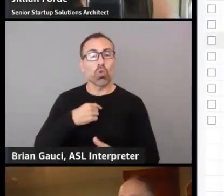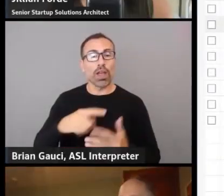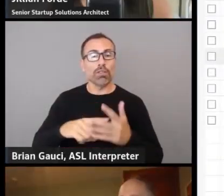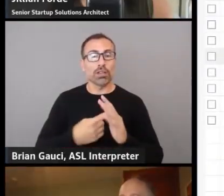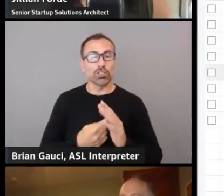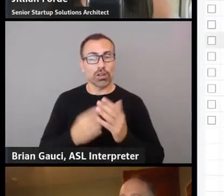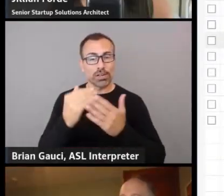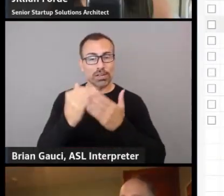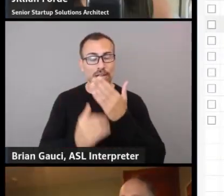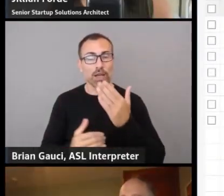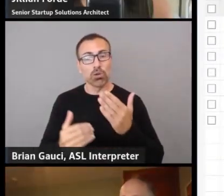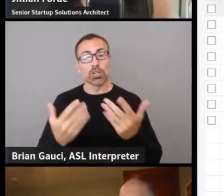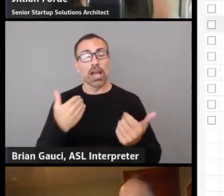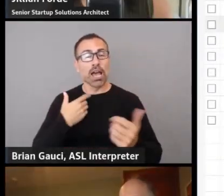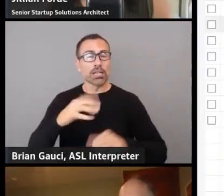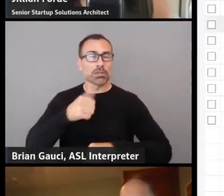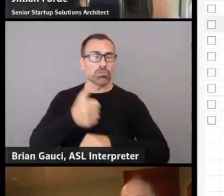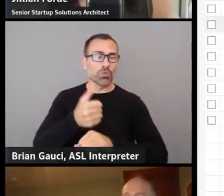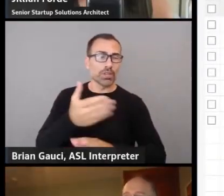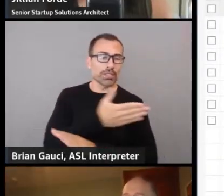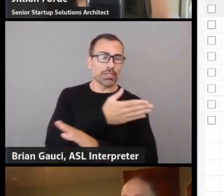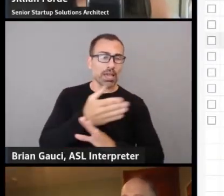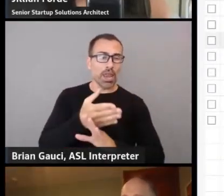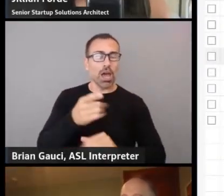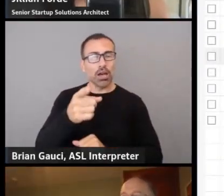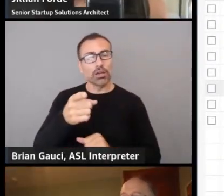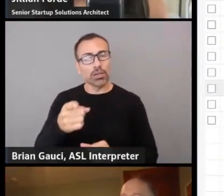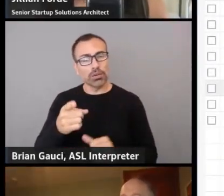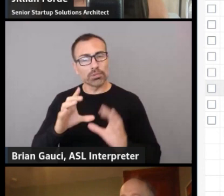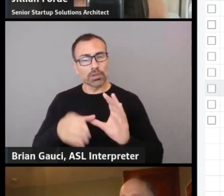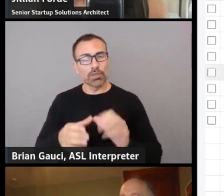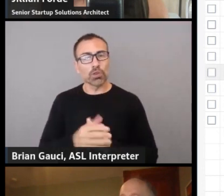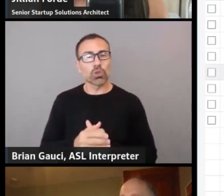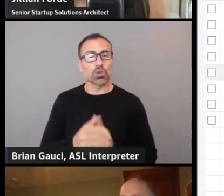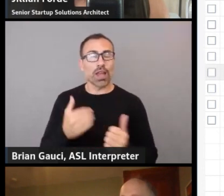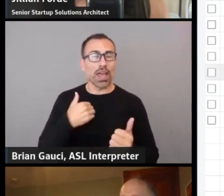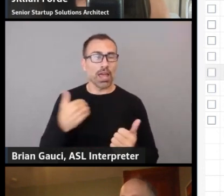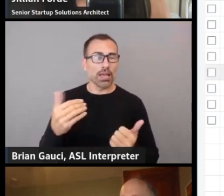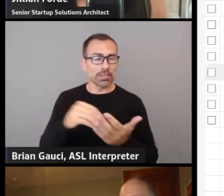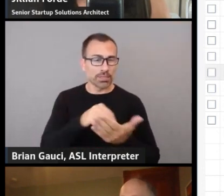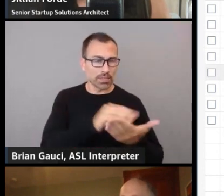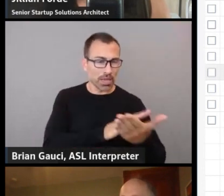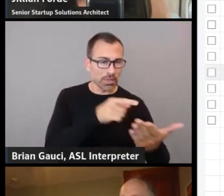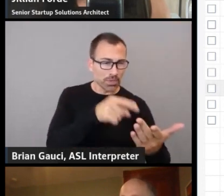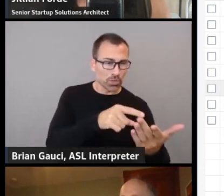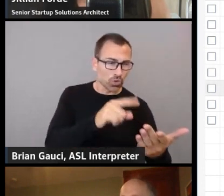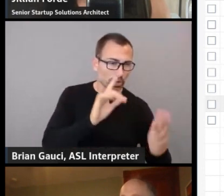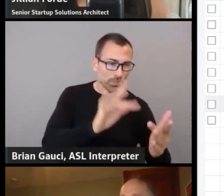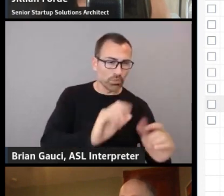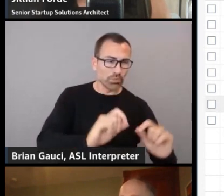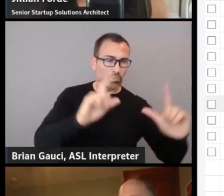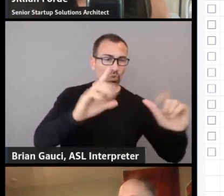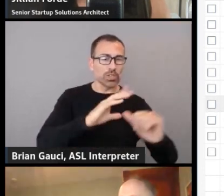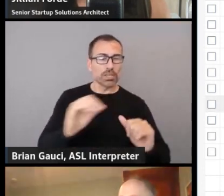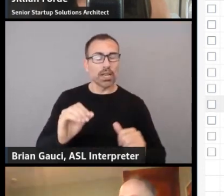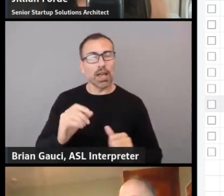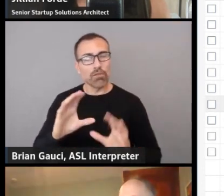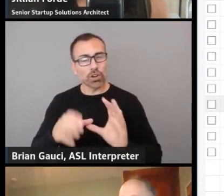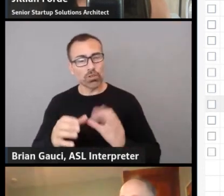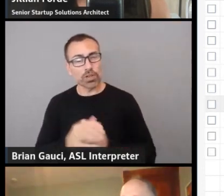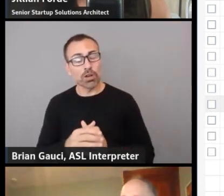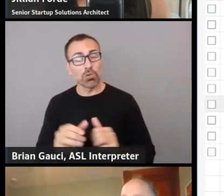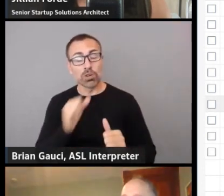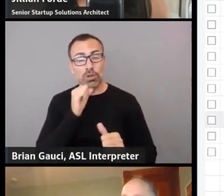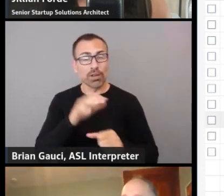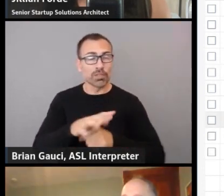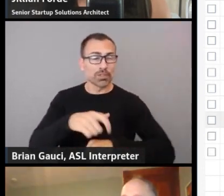tree-oriented set of configurations, self-documenting, and with little links to the configuration screen. We don't have time to go through all of it, but I'm